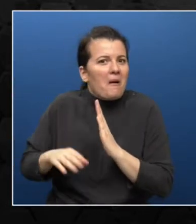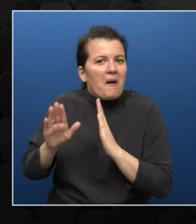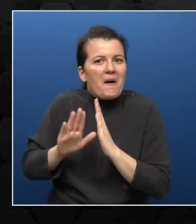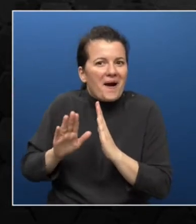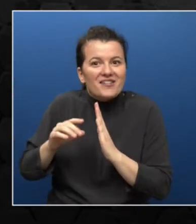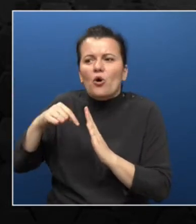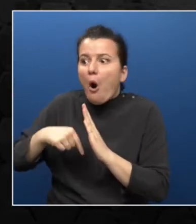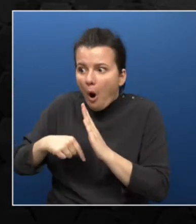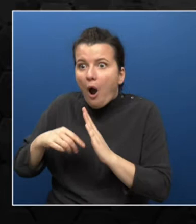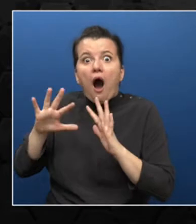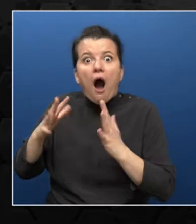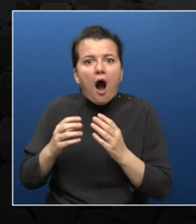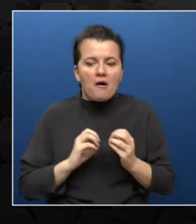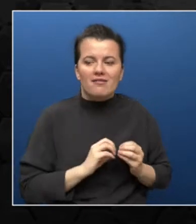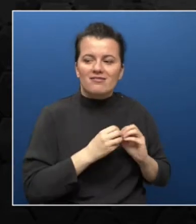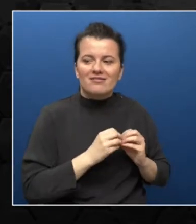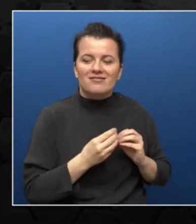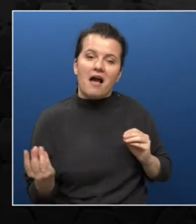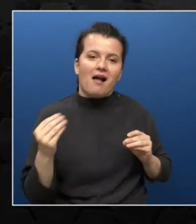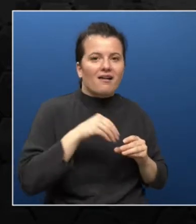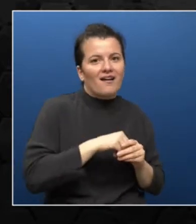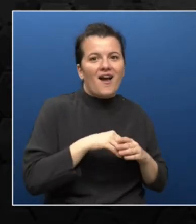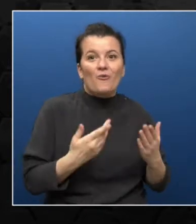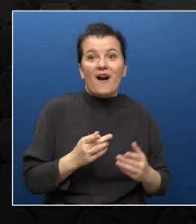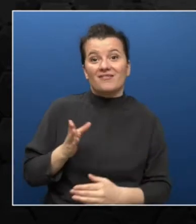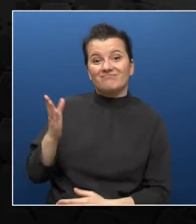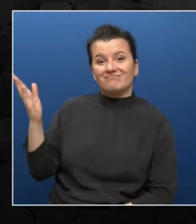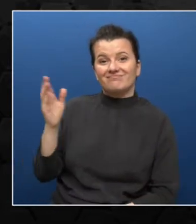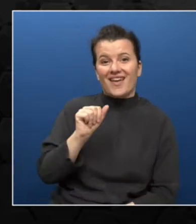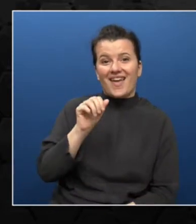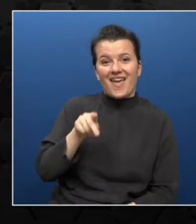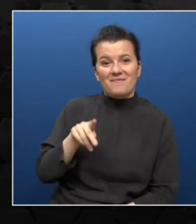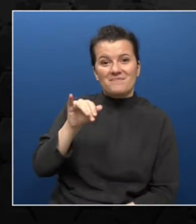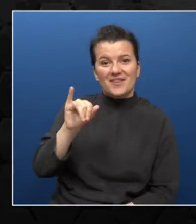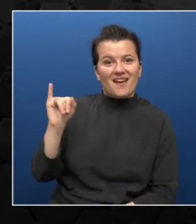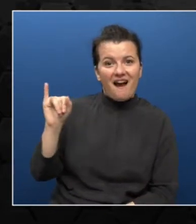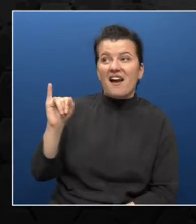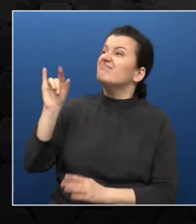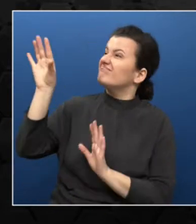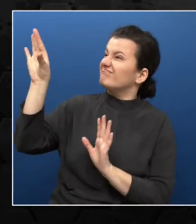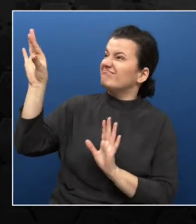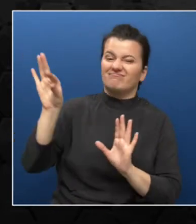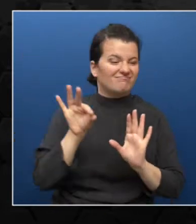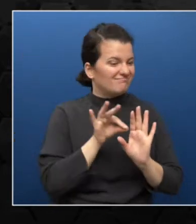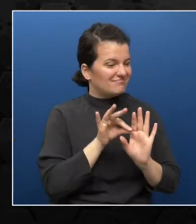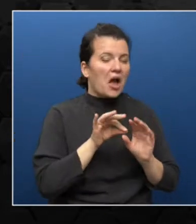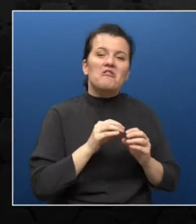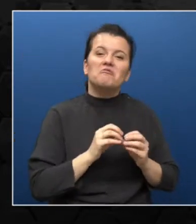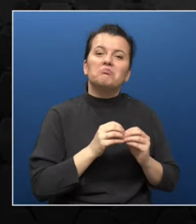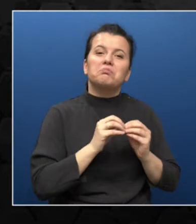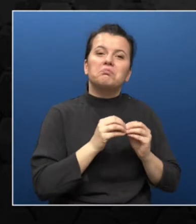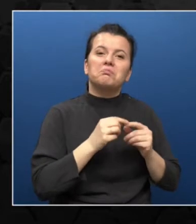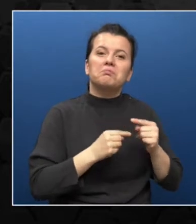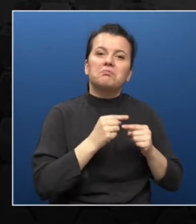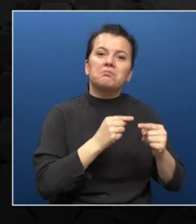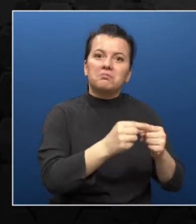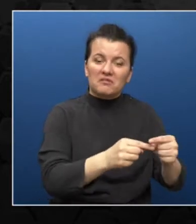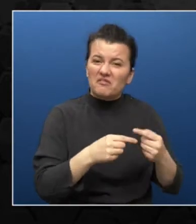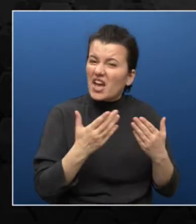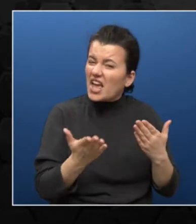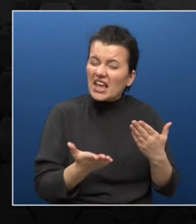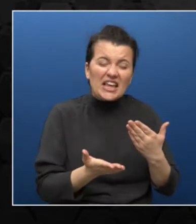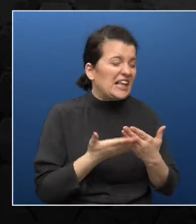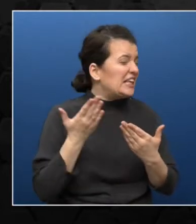just using this API that it's actually really easy to use, and that you're going to see how you can infuse that